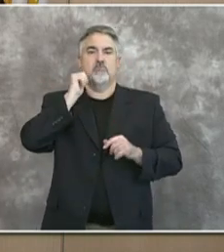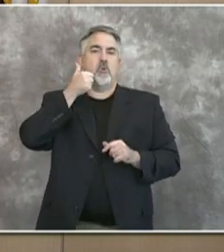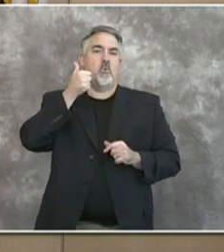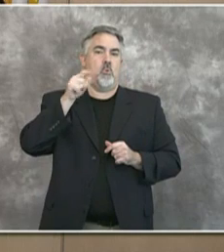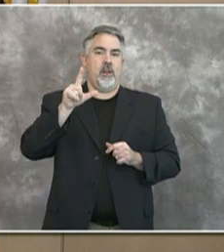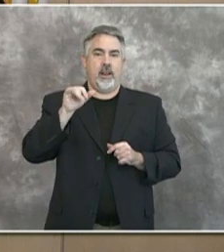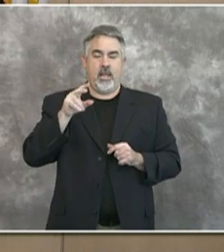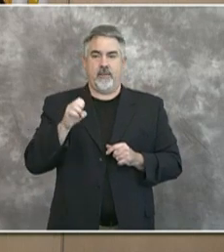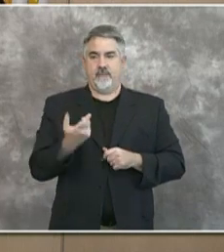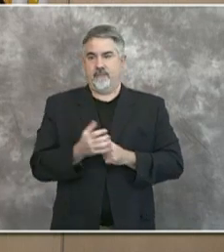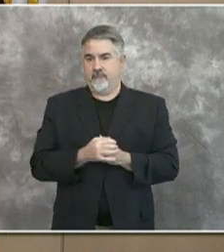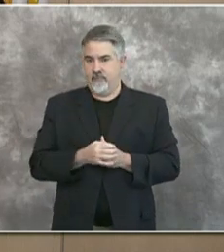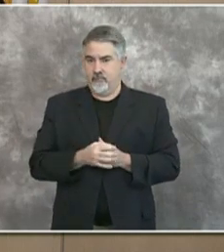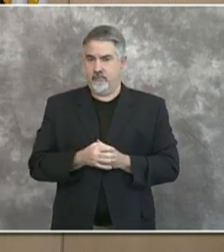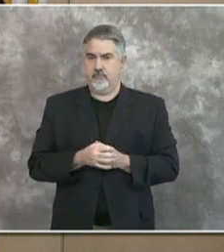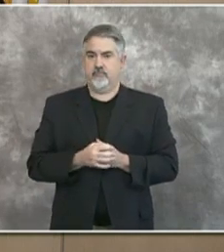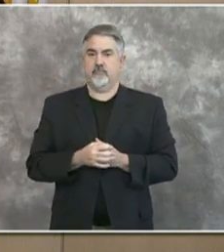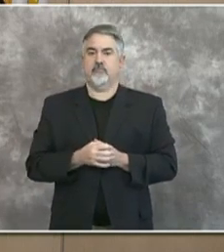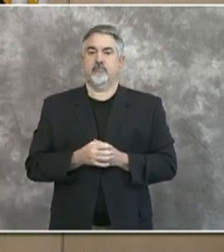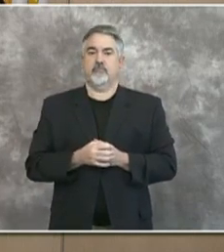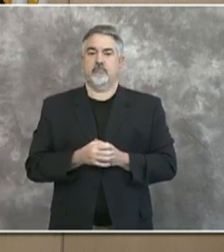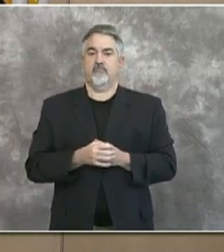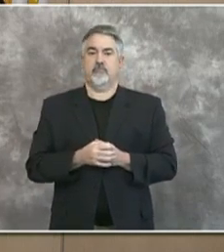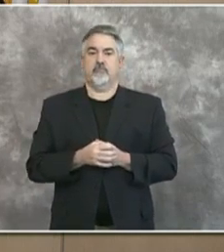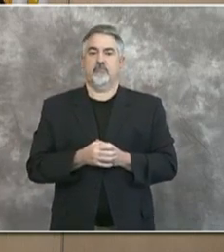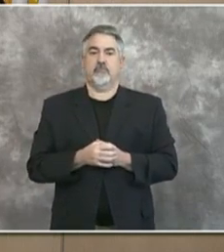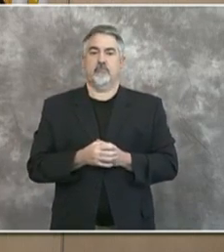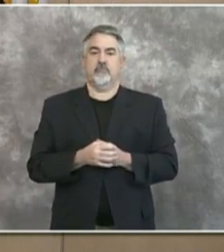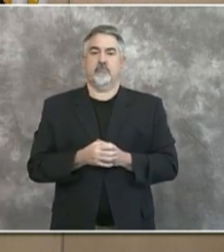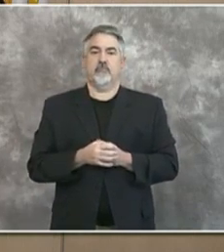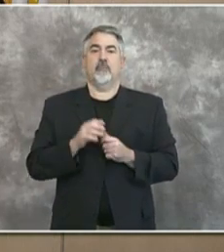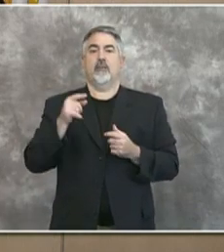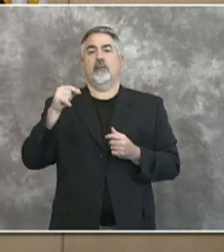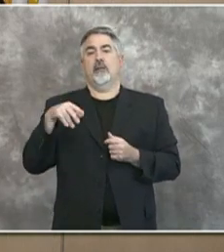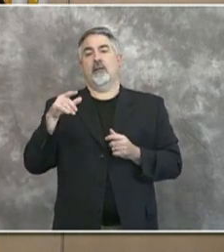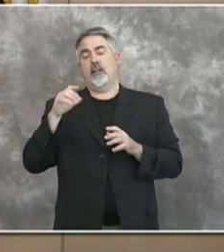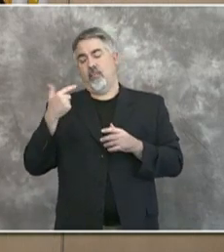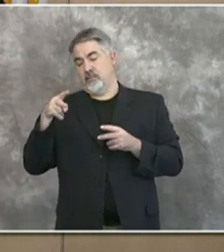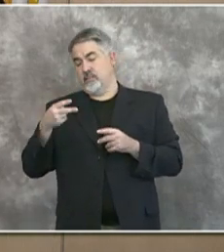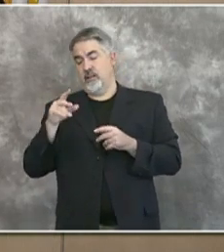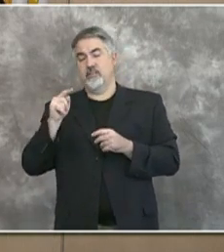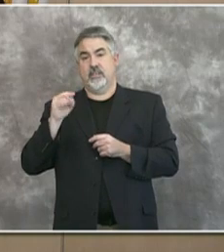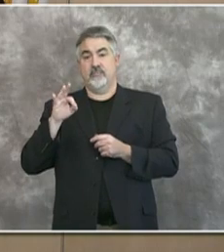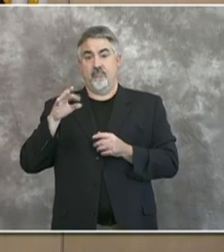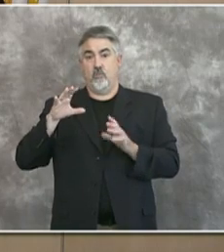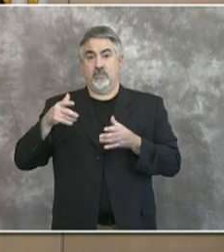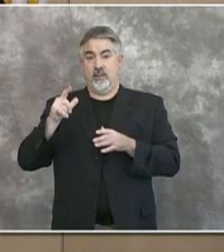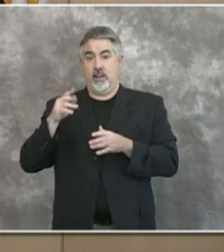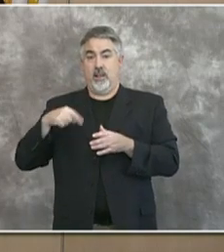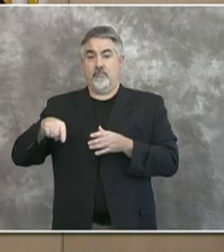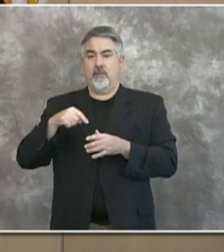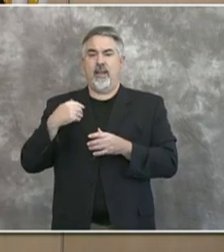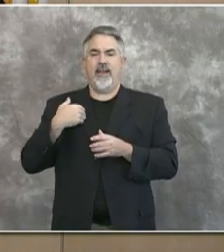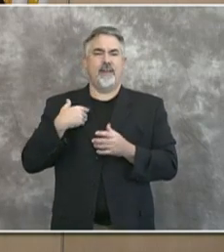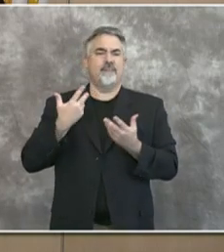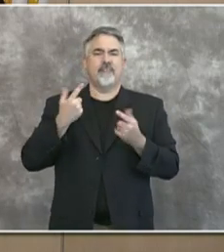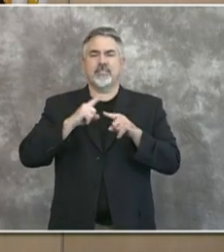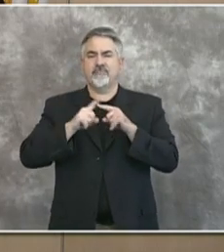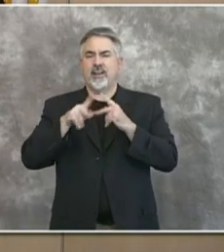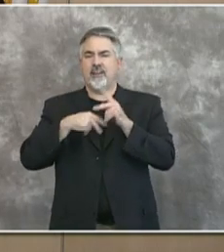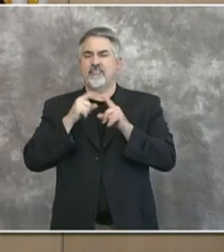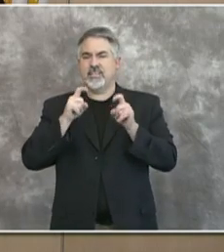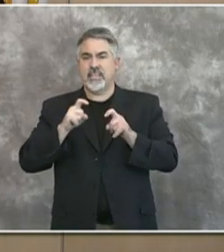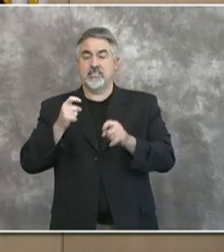The second primary objective of the task force will be to implement a countywide serology testing strategy, and last, to